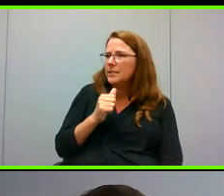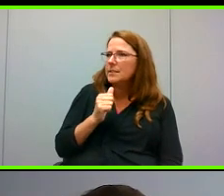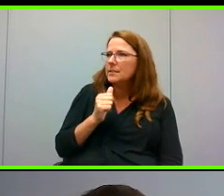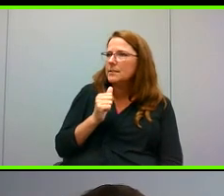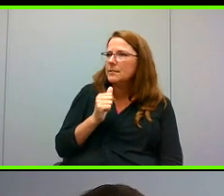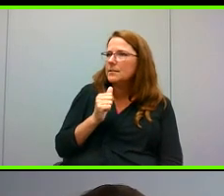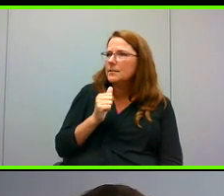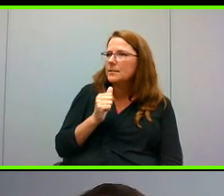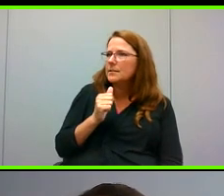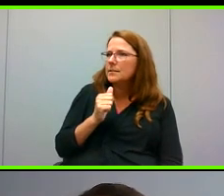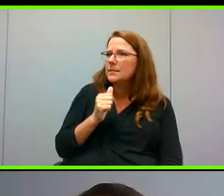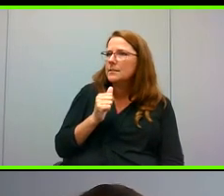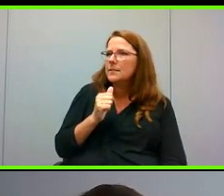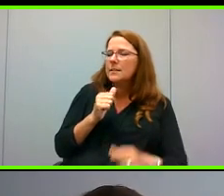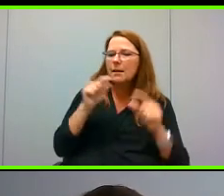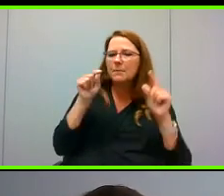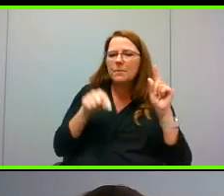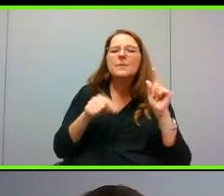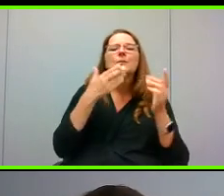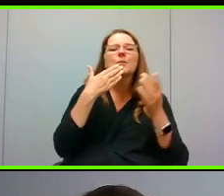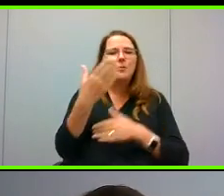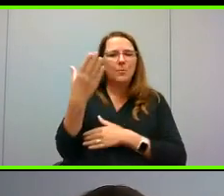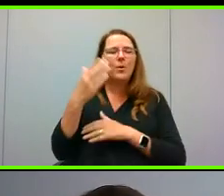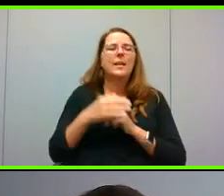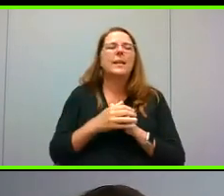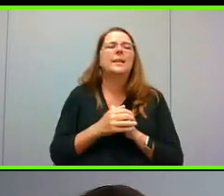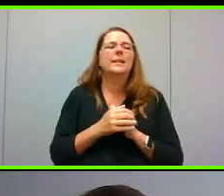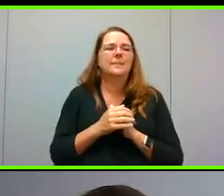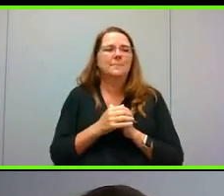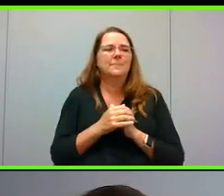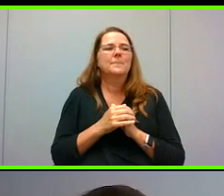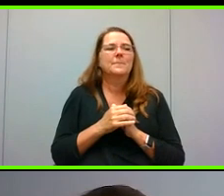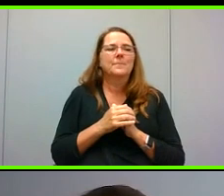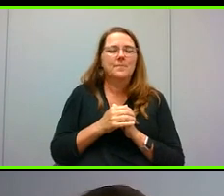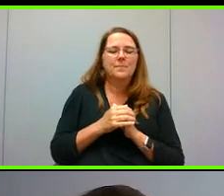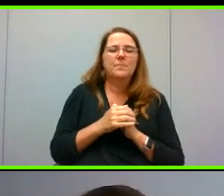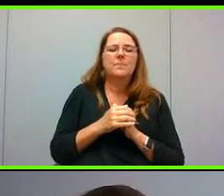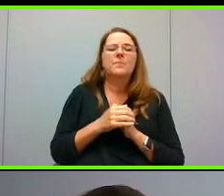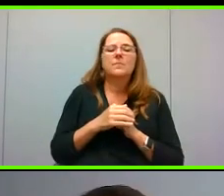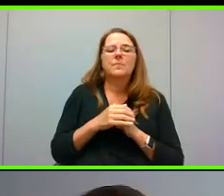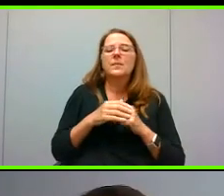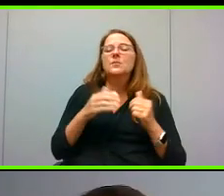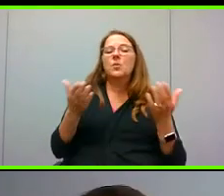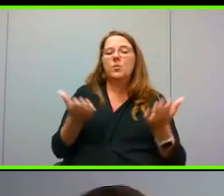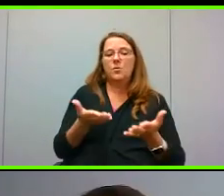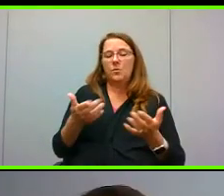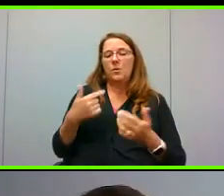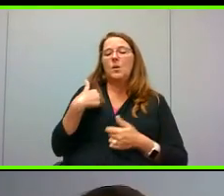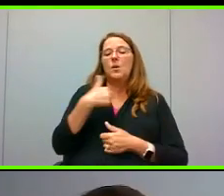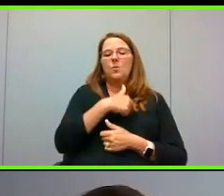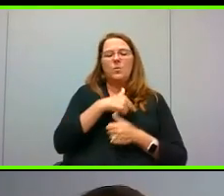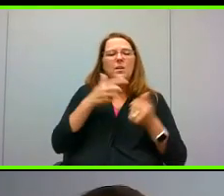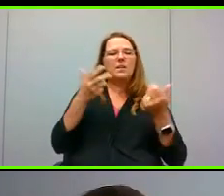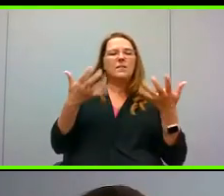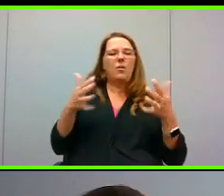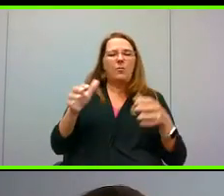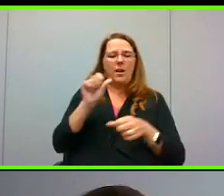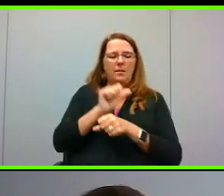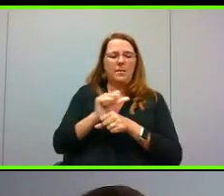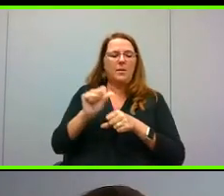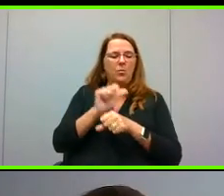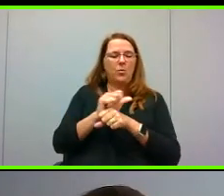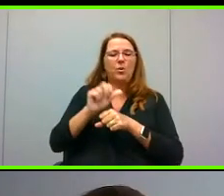I'm way down here. Good morning. So at PC, we had already been working